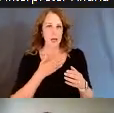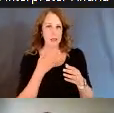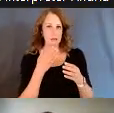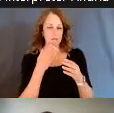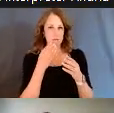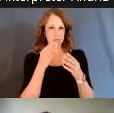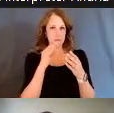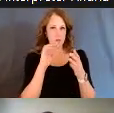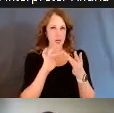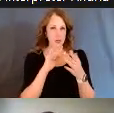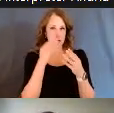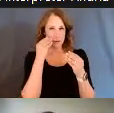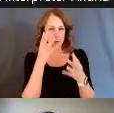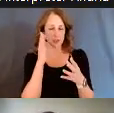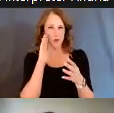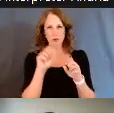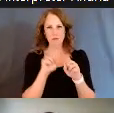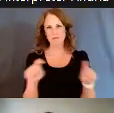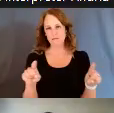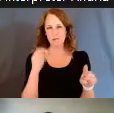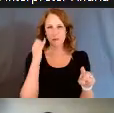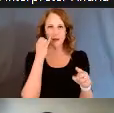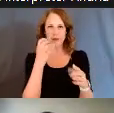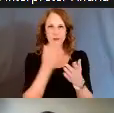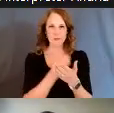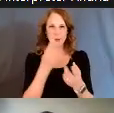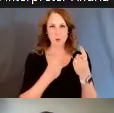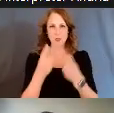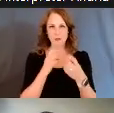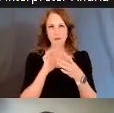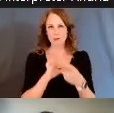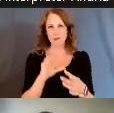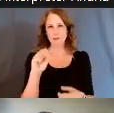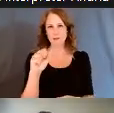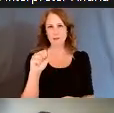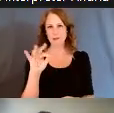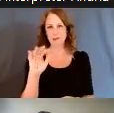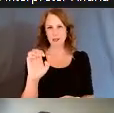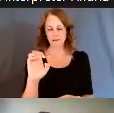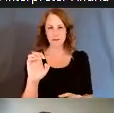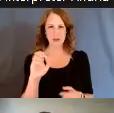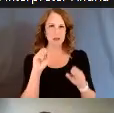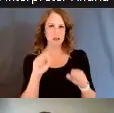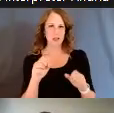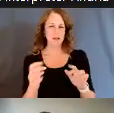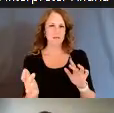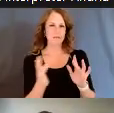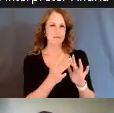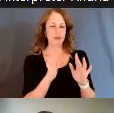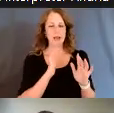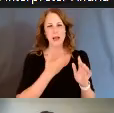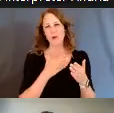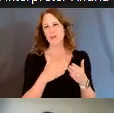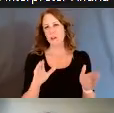specific questions relating to safes, you can always feel free to reach out to our general MCASA info account